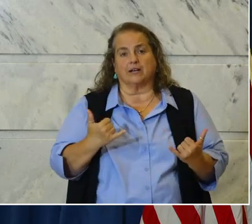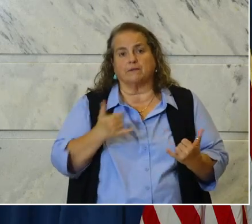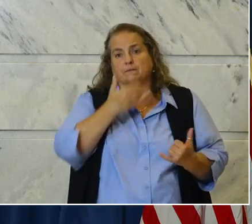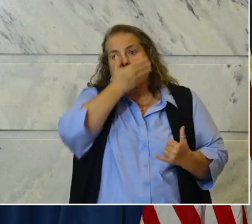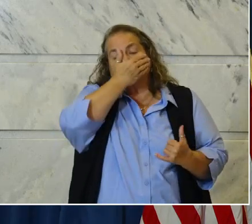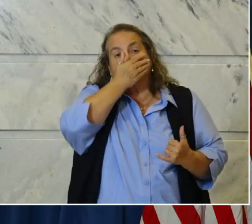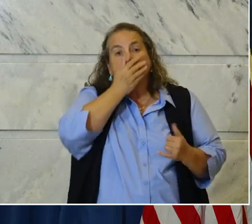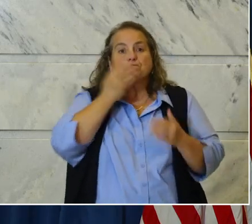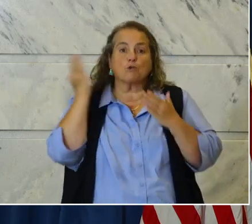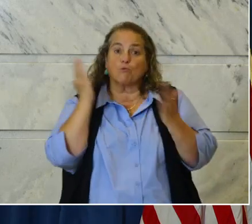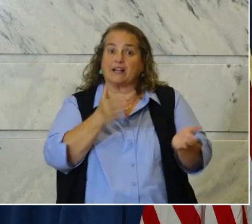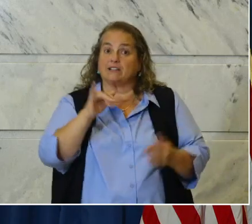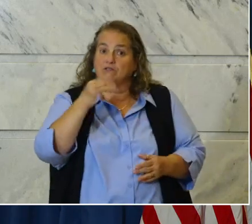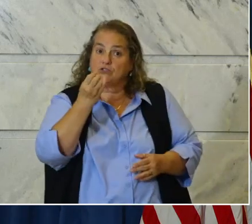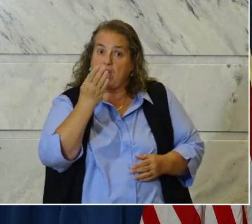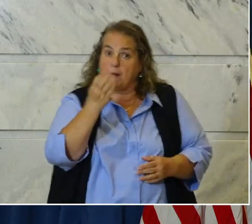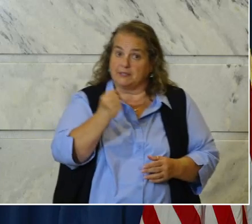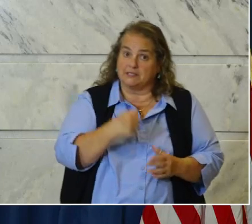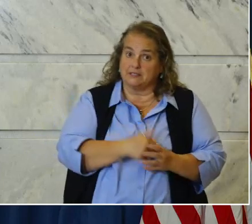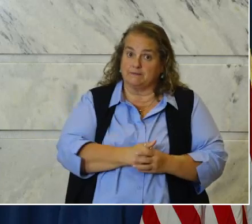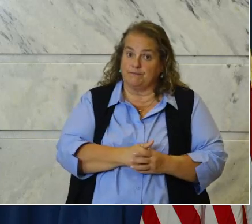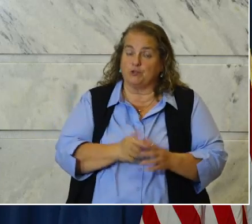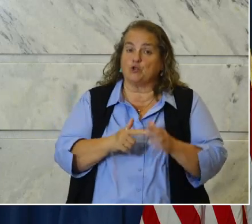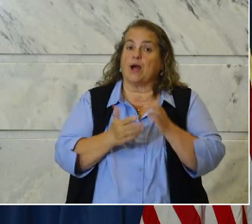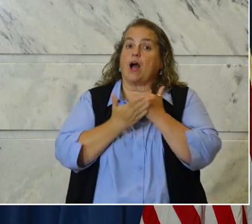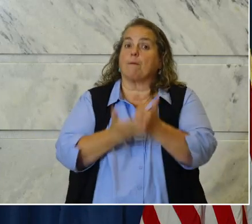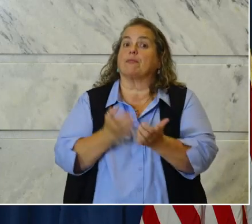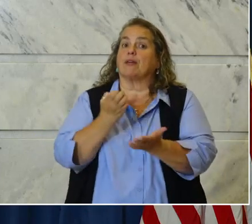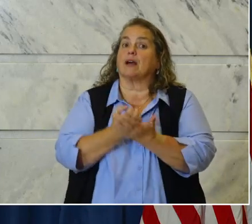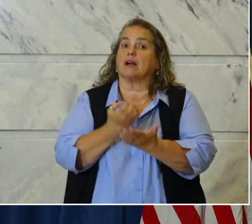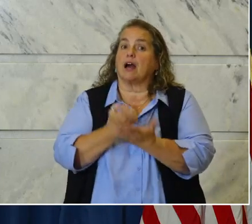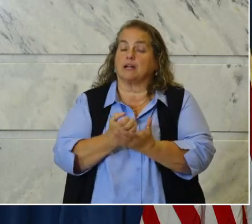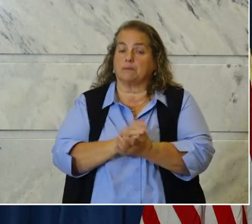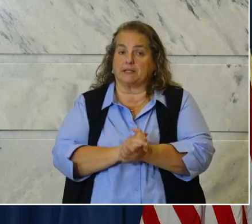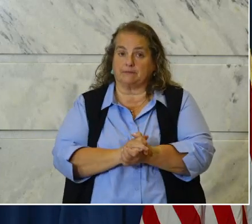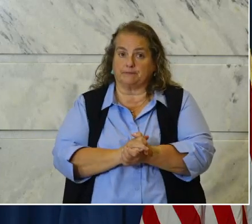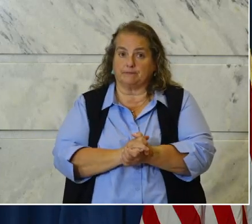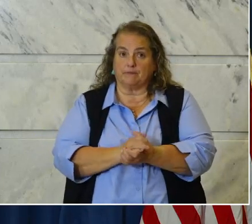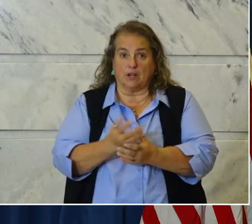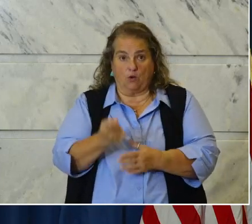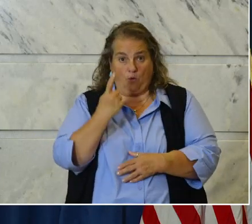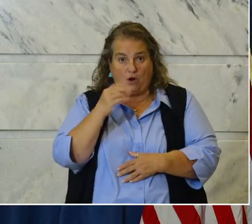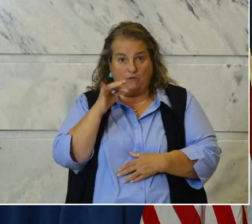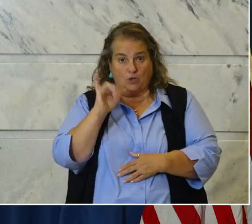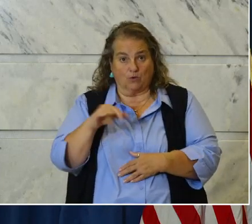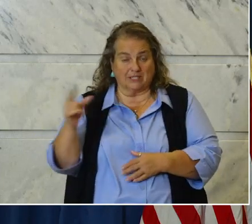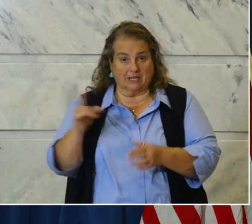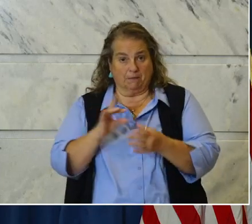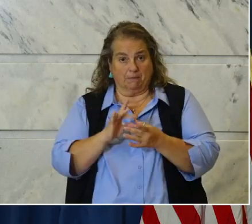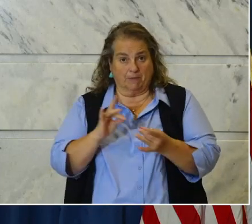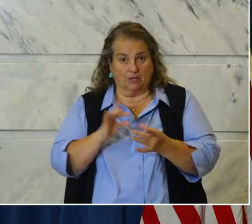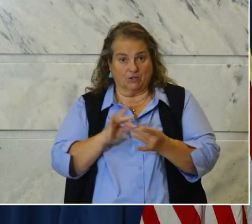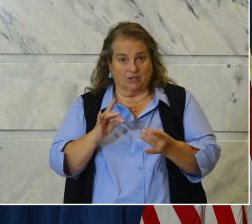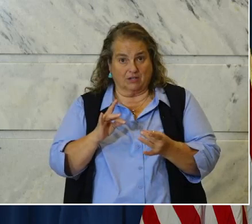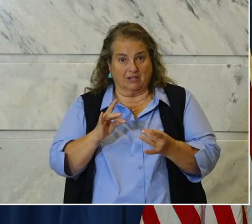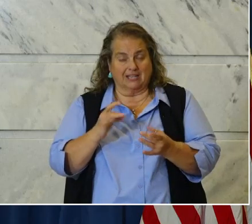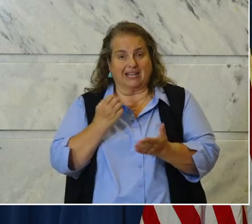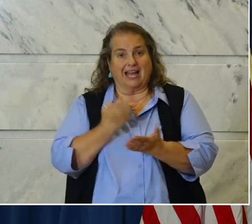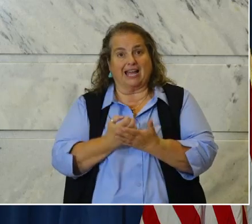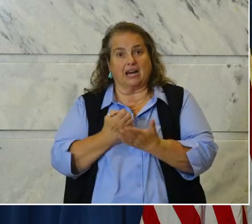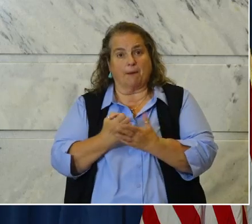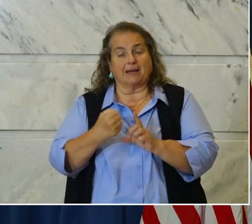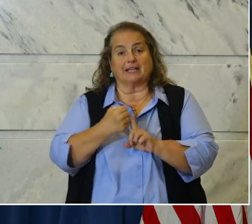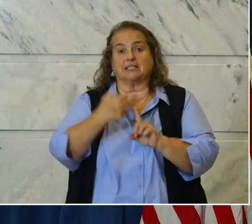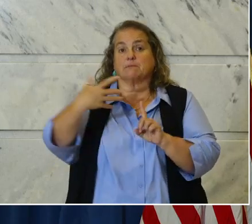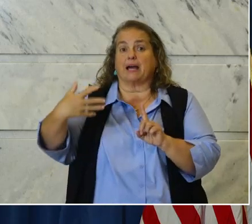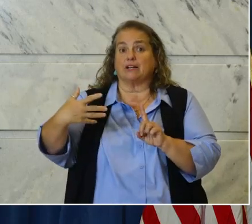bring jobs, to help the economy. And one of those that he mentioned as an economic